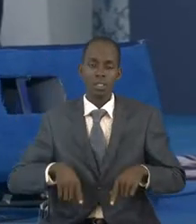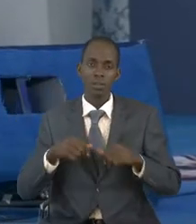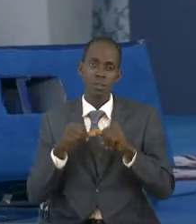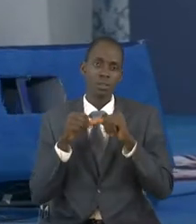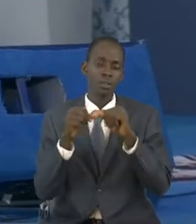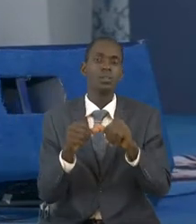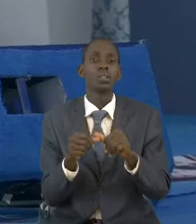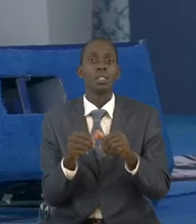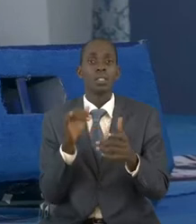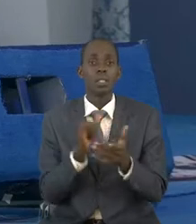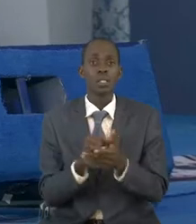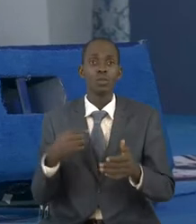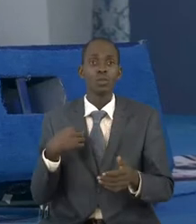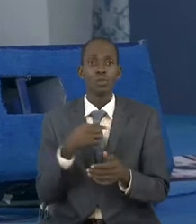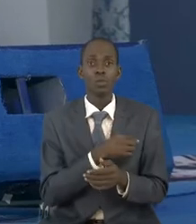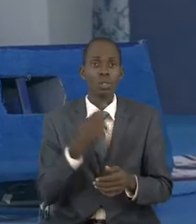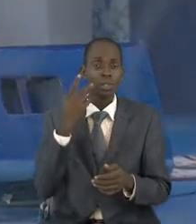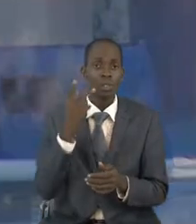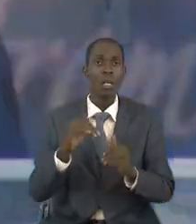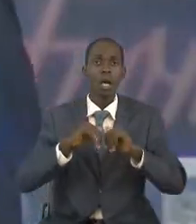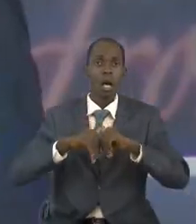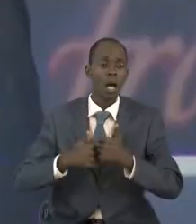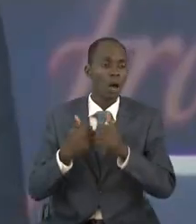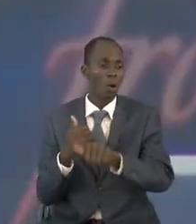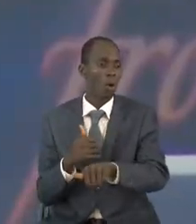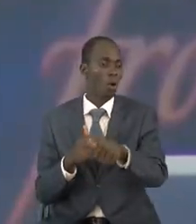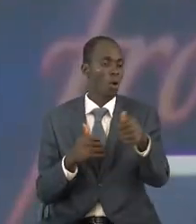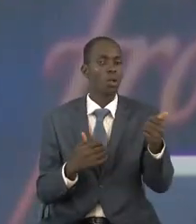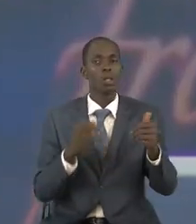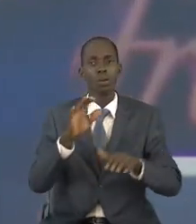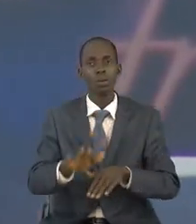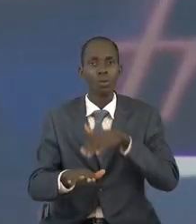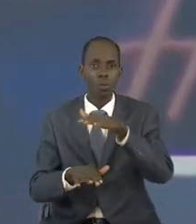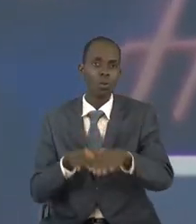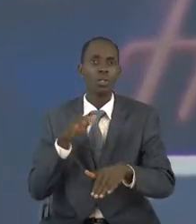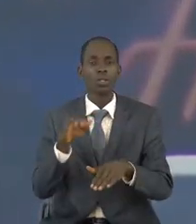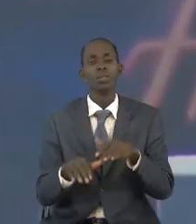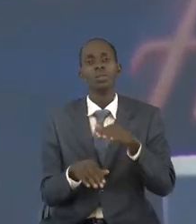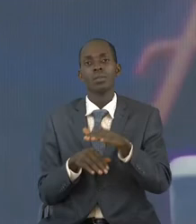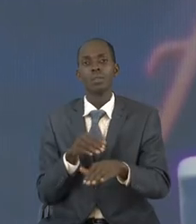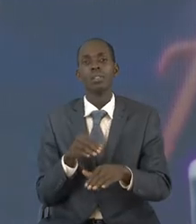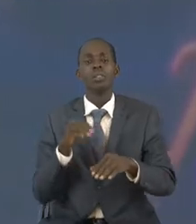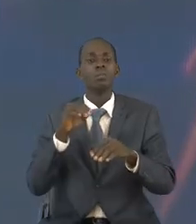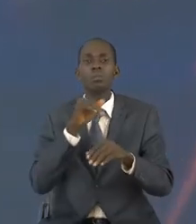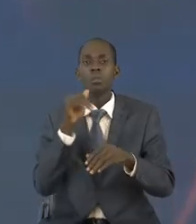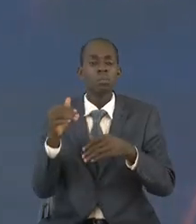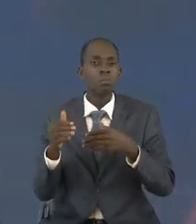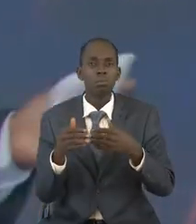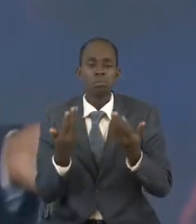that we see how others walked, independent of the world in which they